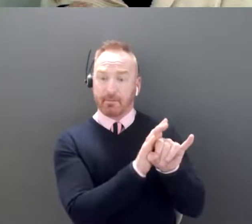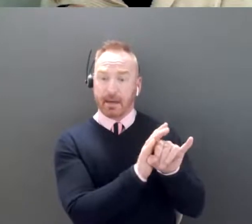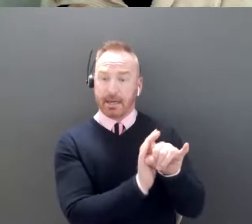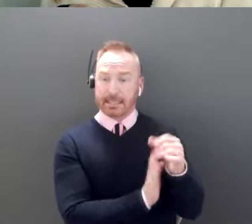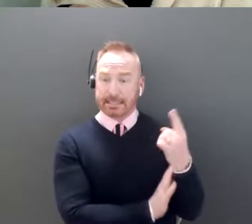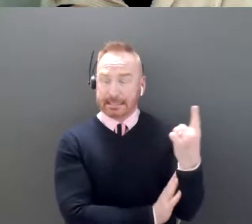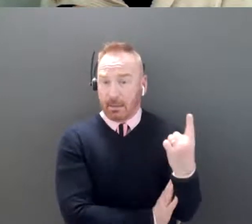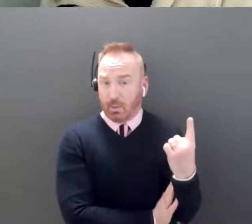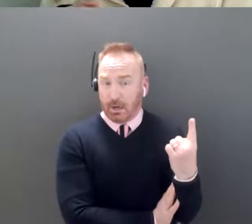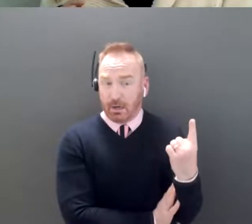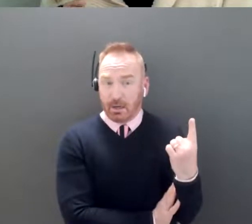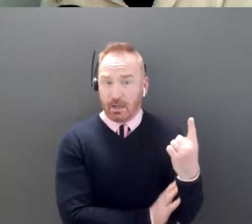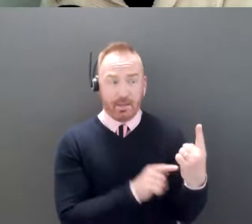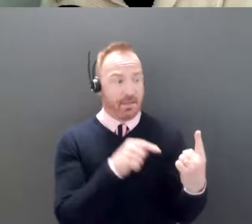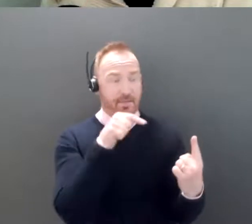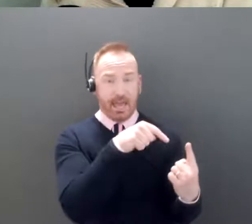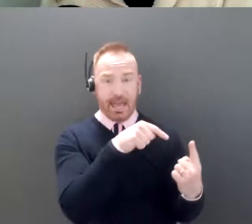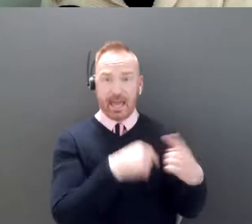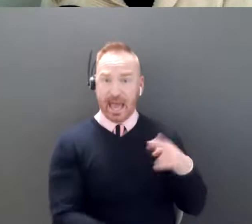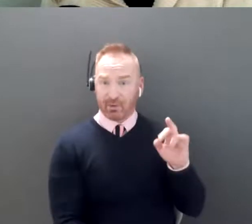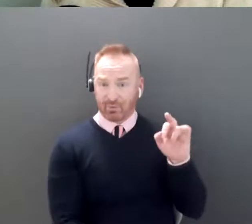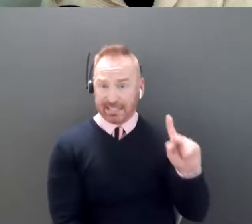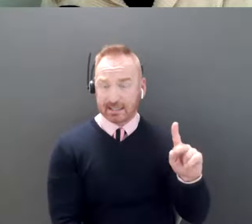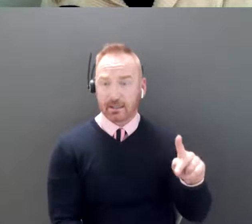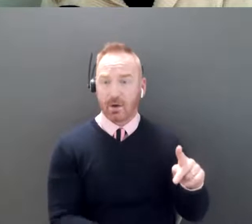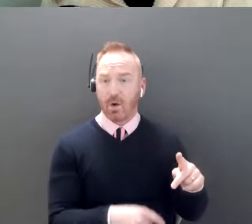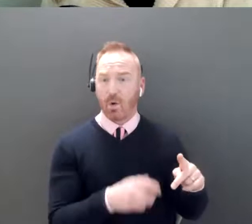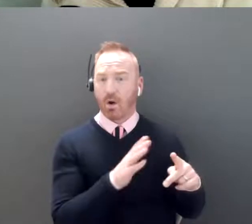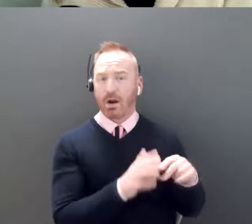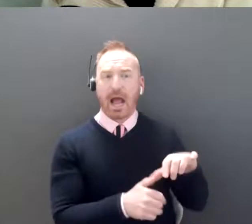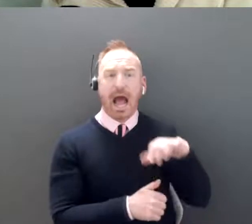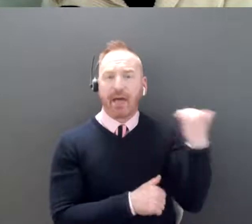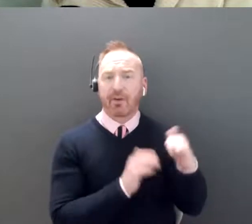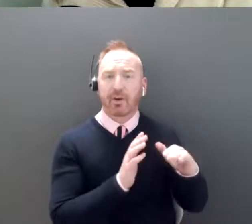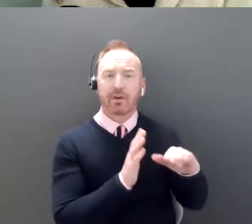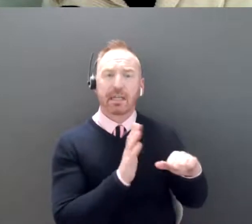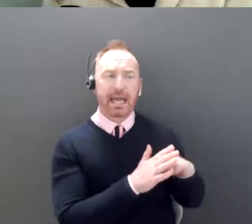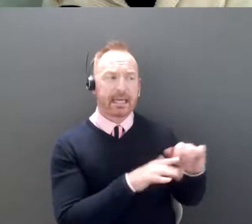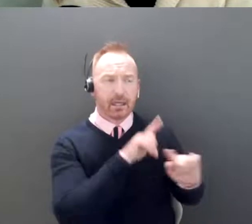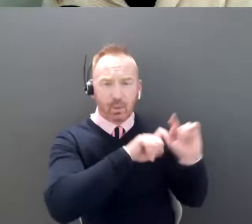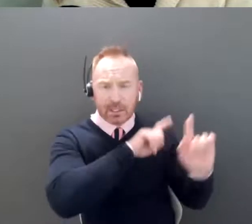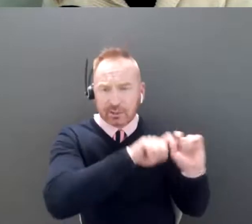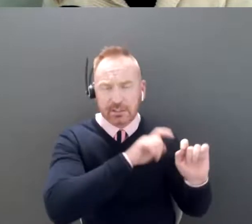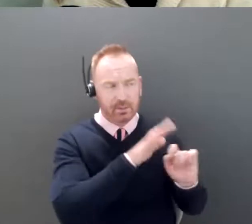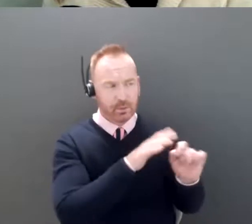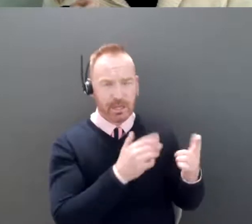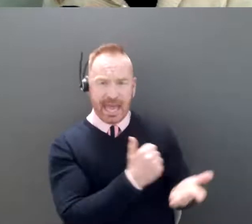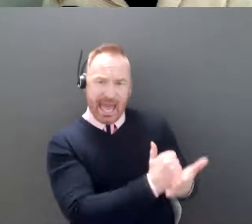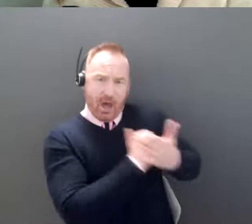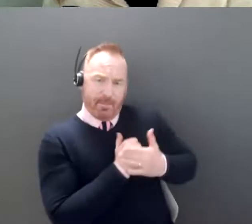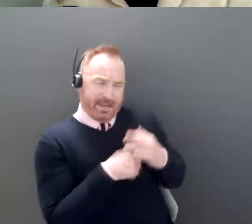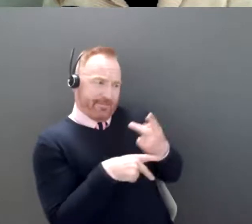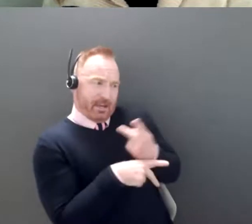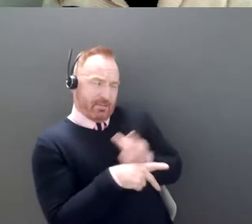at risk, and follow-up questions so they can assess that risk level, like